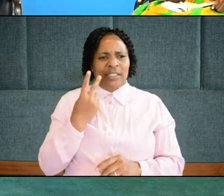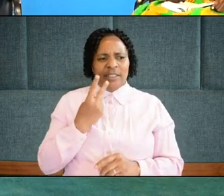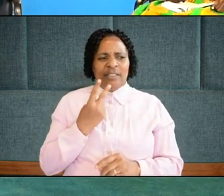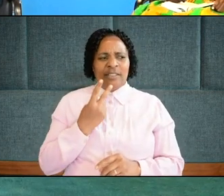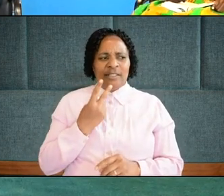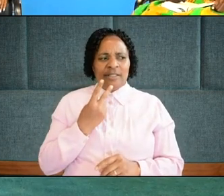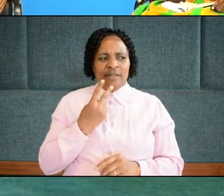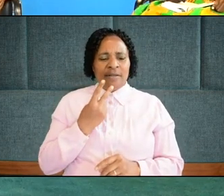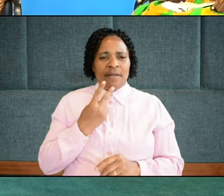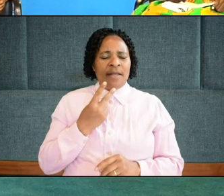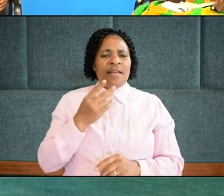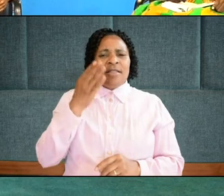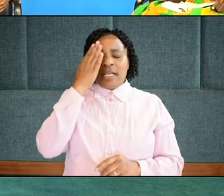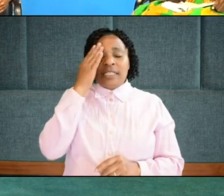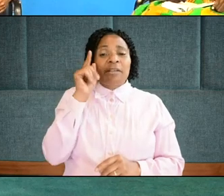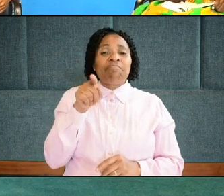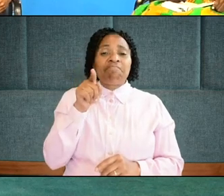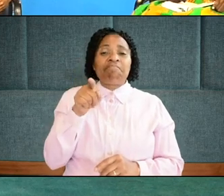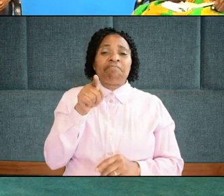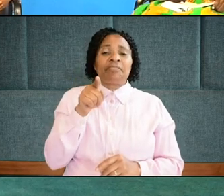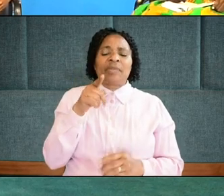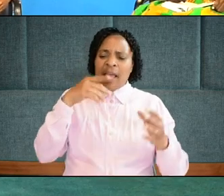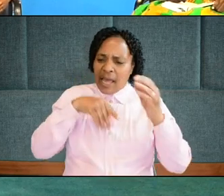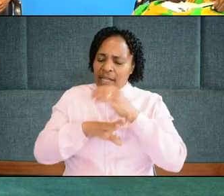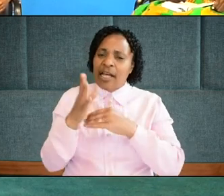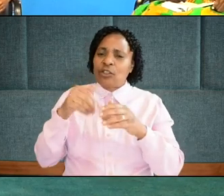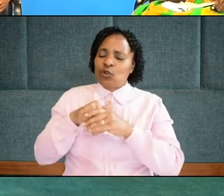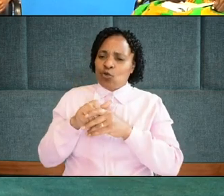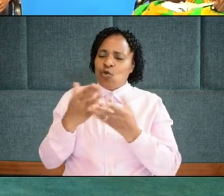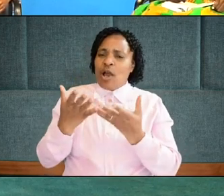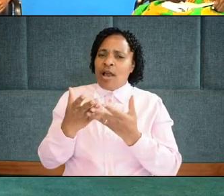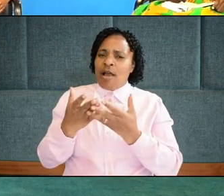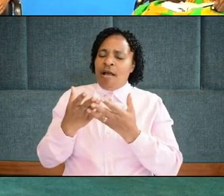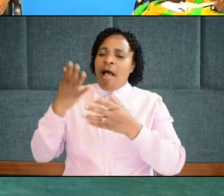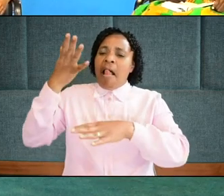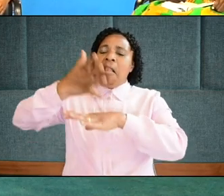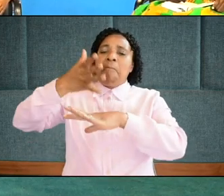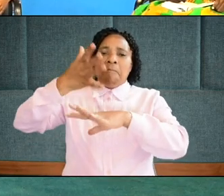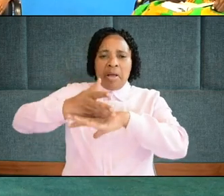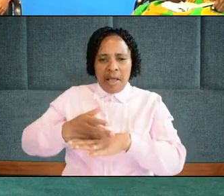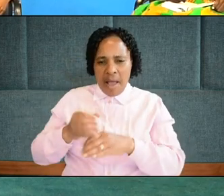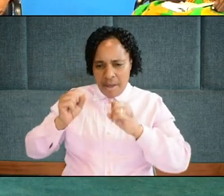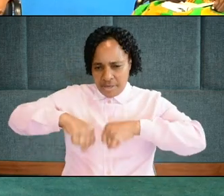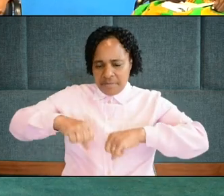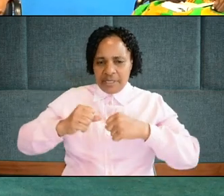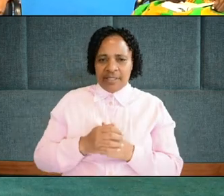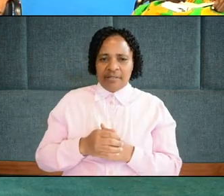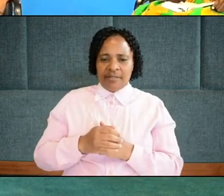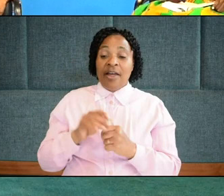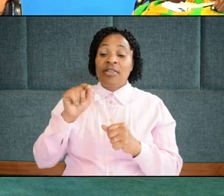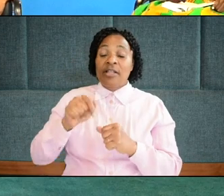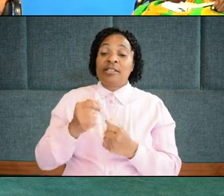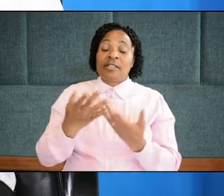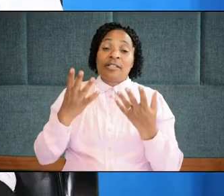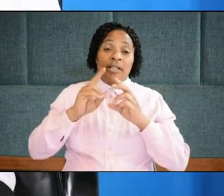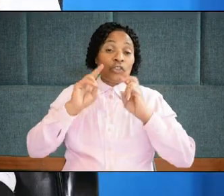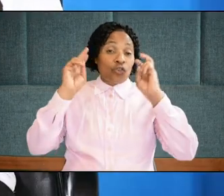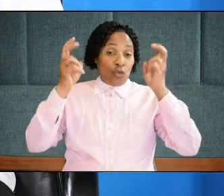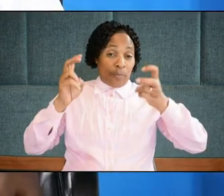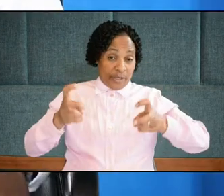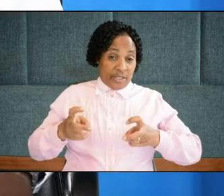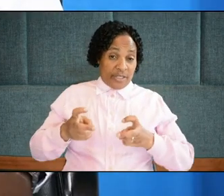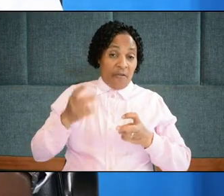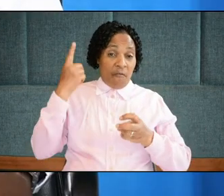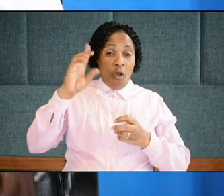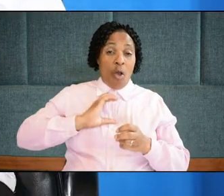that the Israelites got into a pact through deception, and that's the key word for that's a